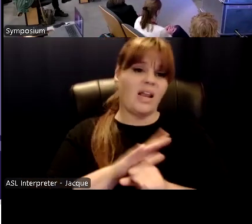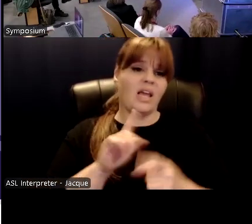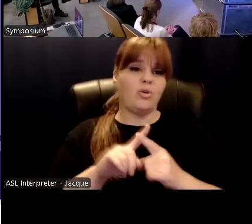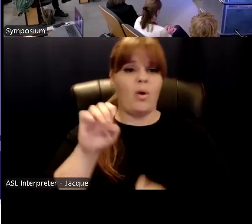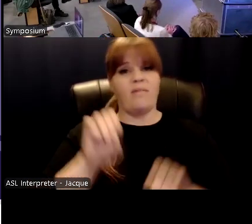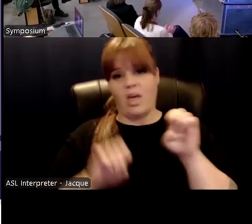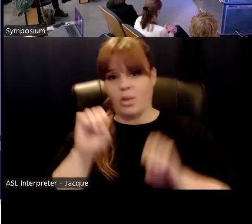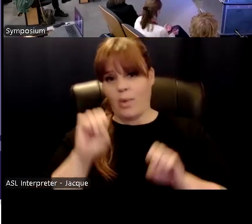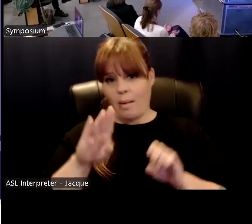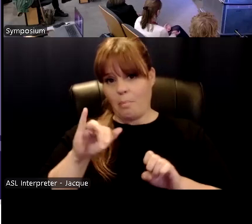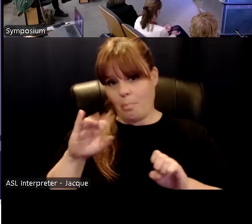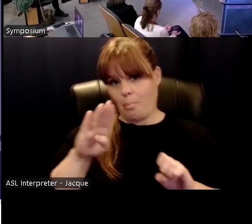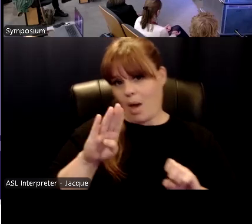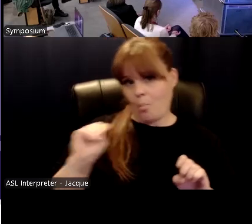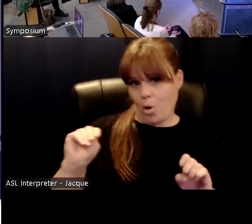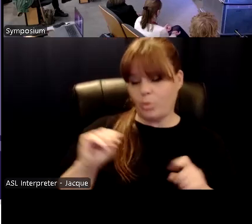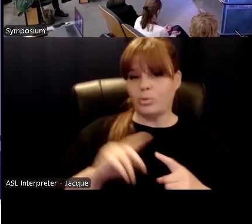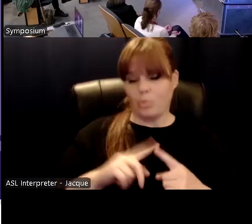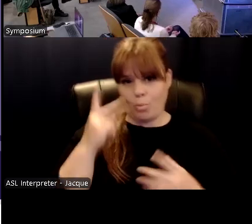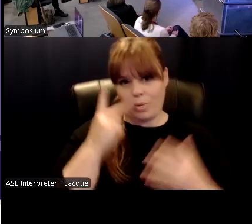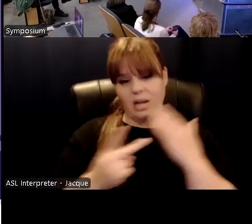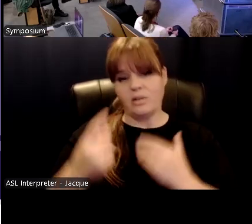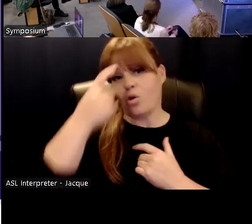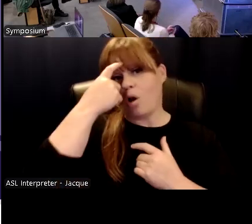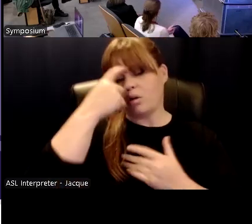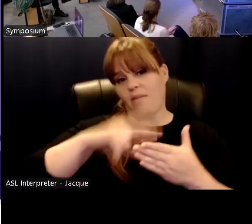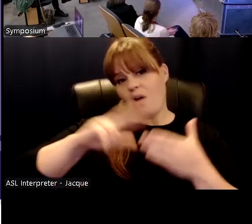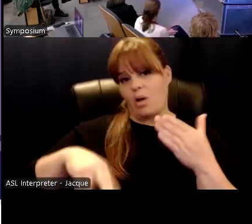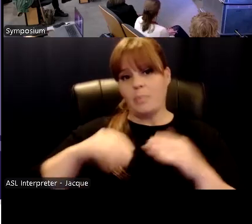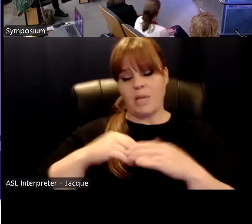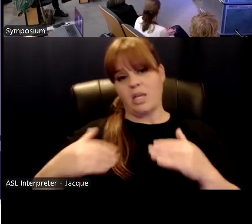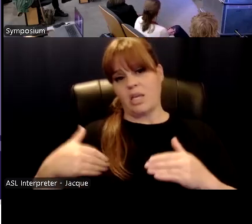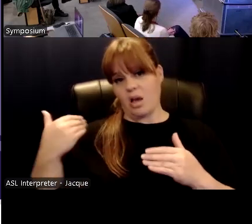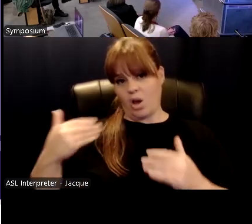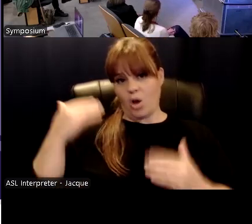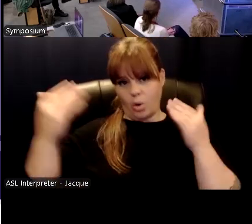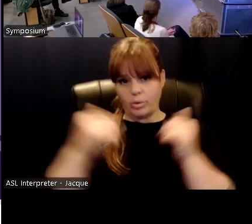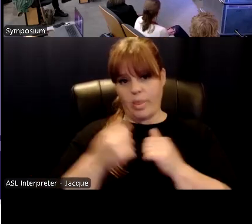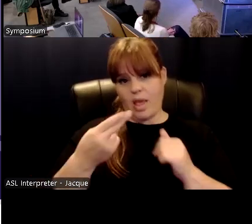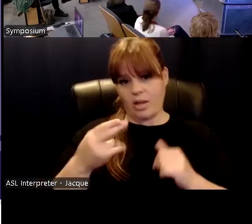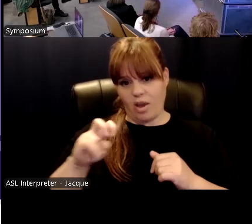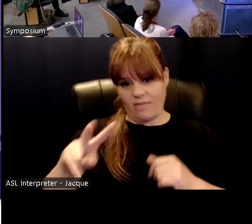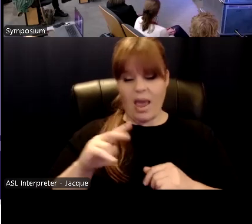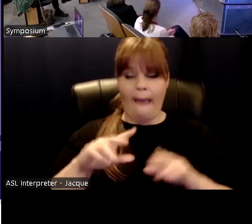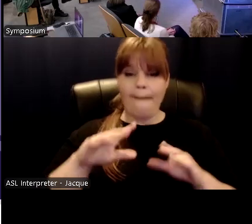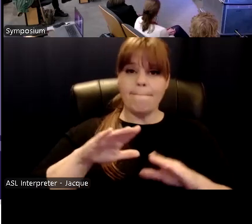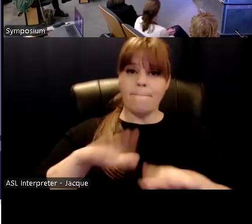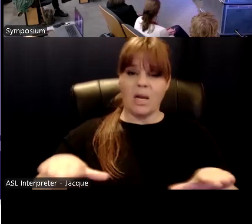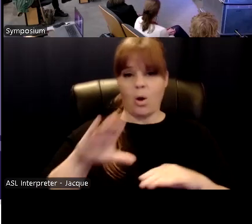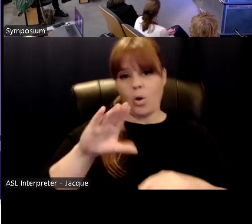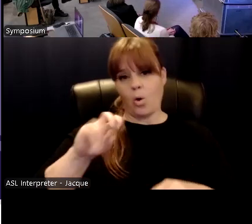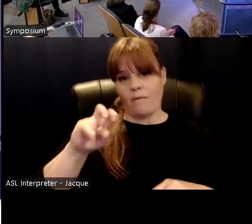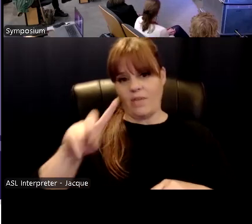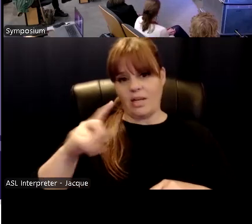evaluating biomarkers to predict cognitive outcomes in young adults with HIV and pediatric COVID-19.